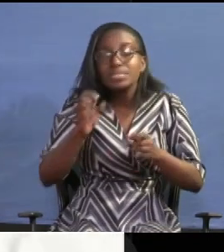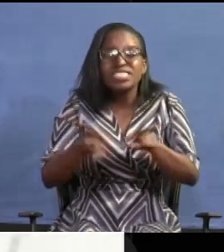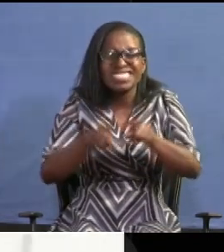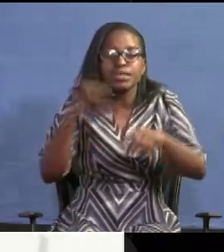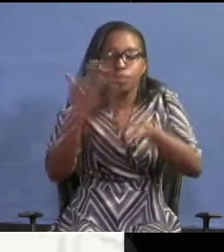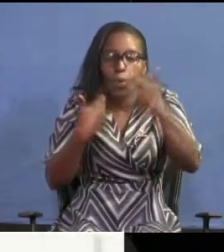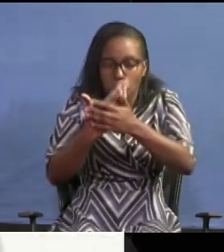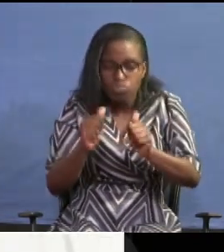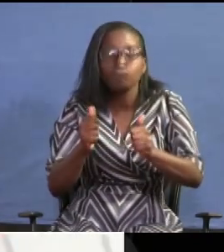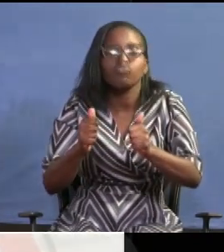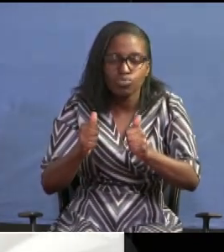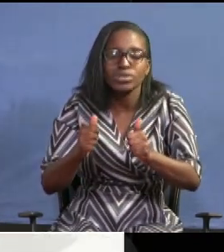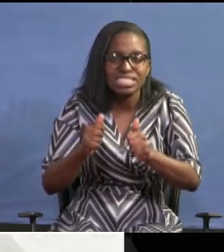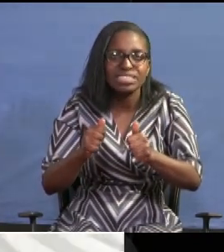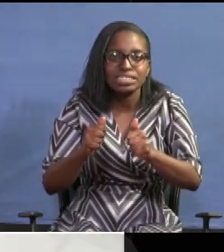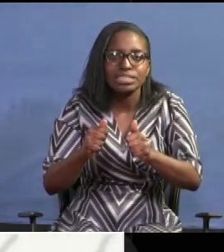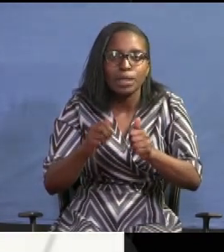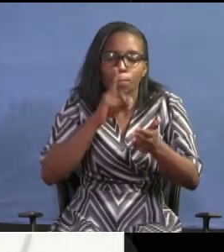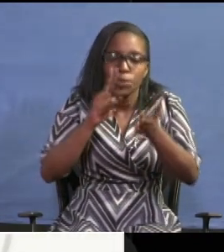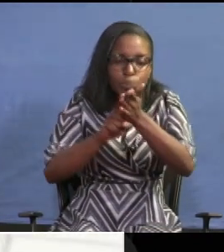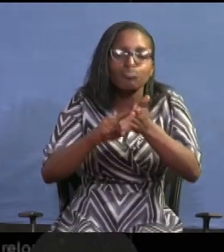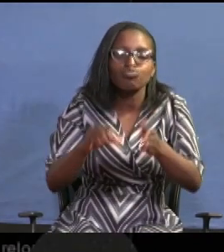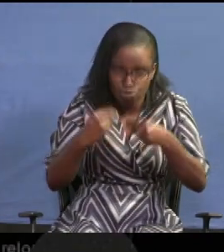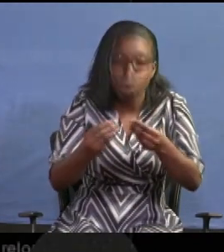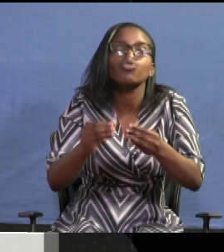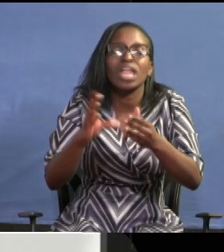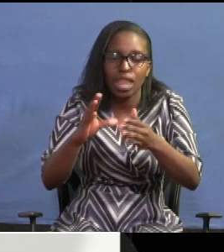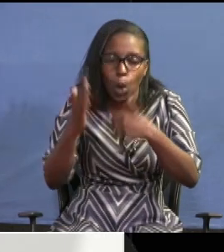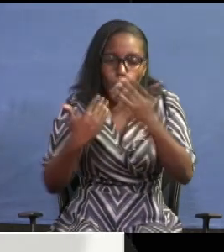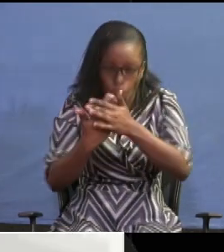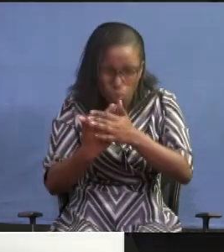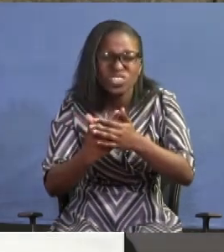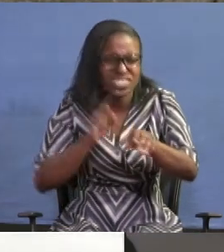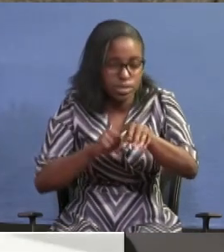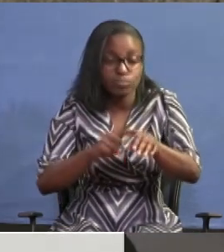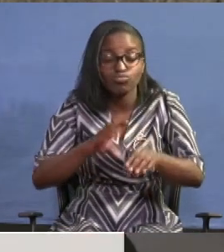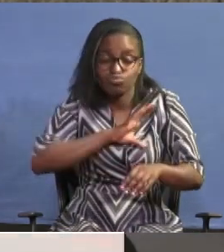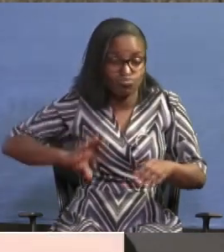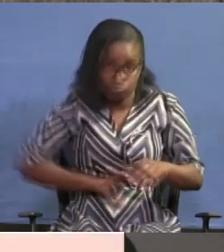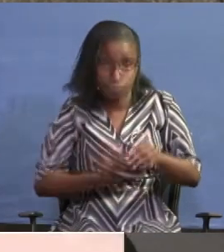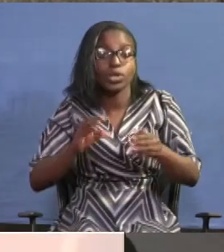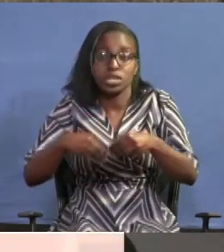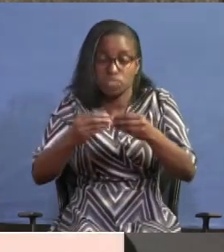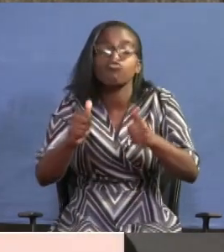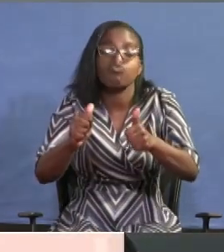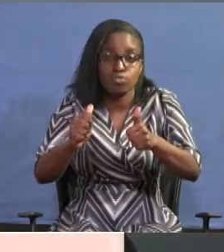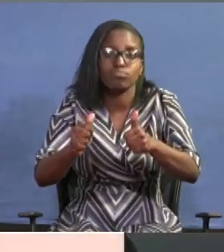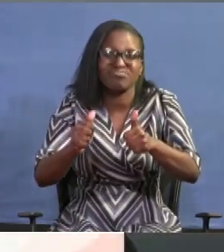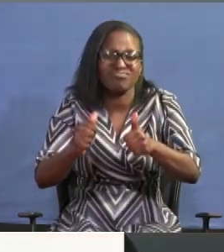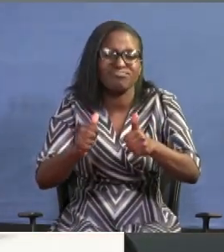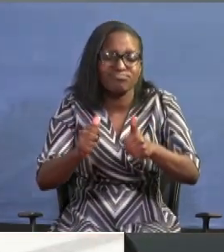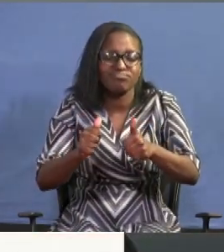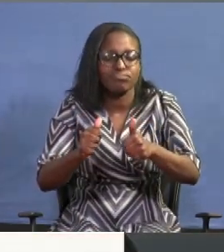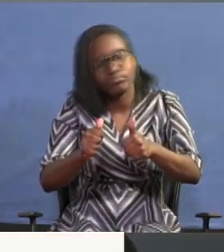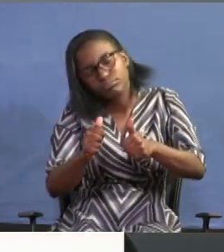has promised measures are being taken to speed up the export of more agricultural products to China. The potential of this is huge, says